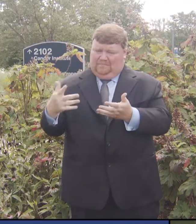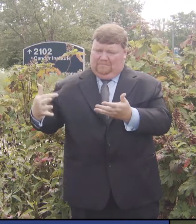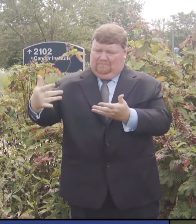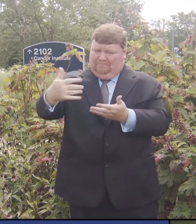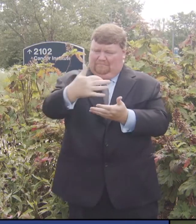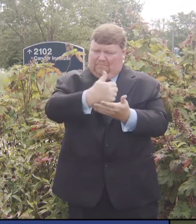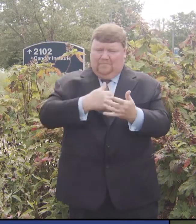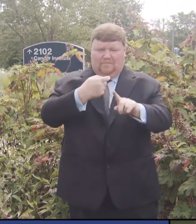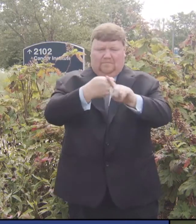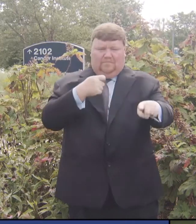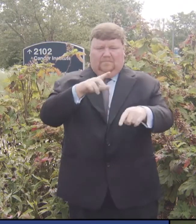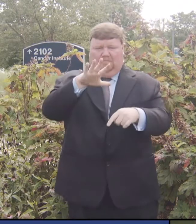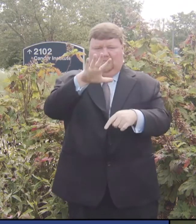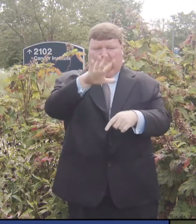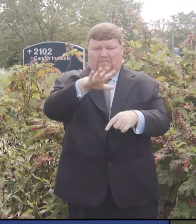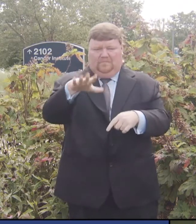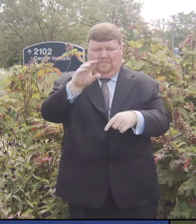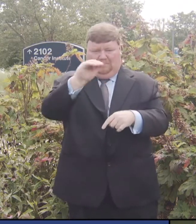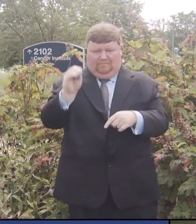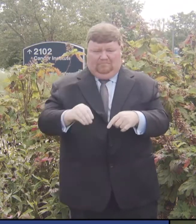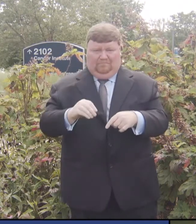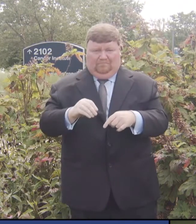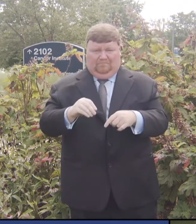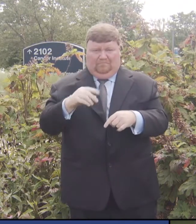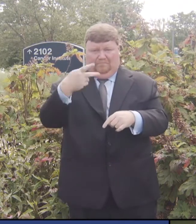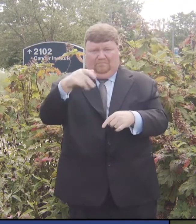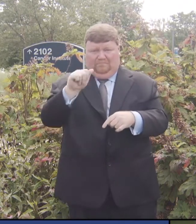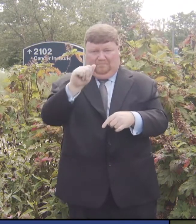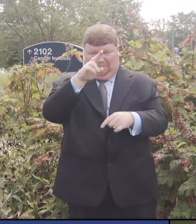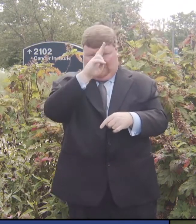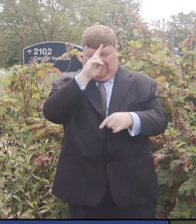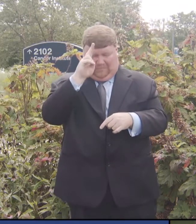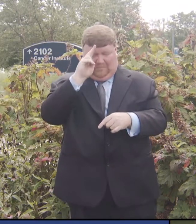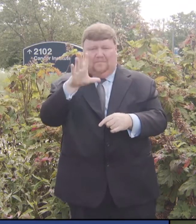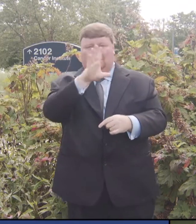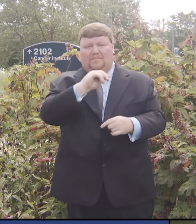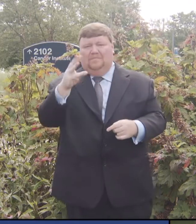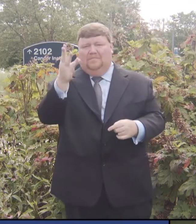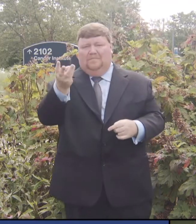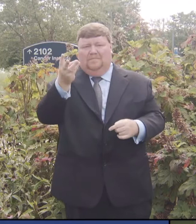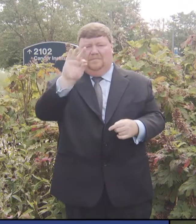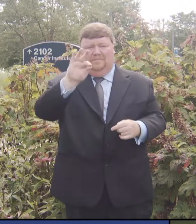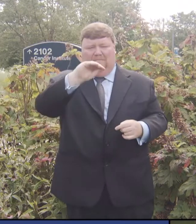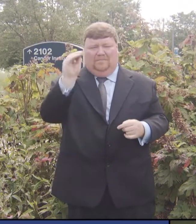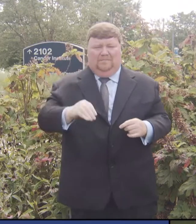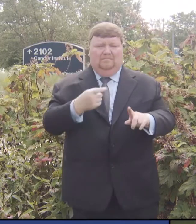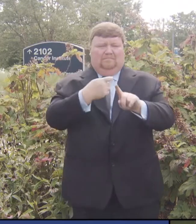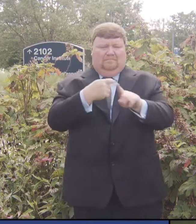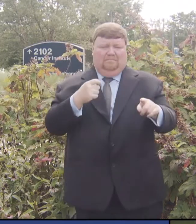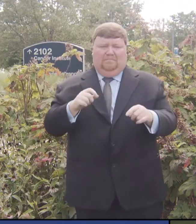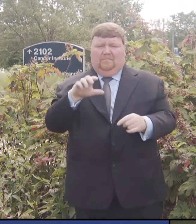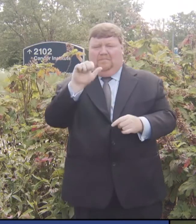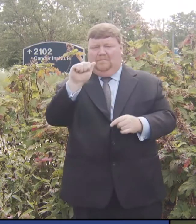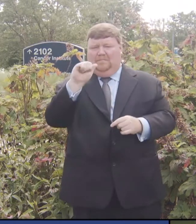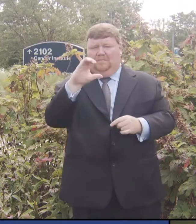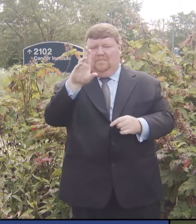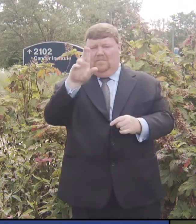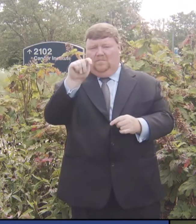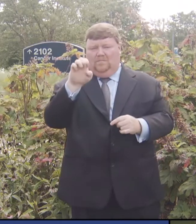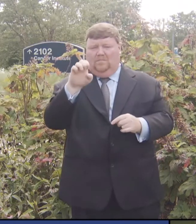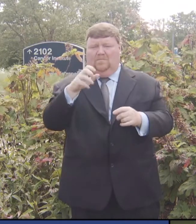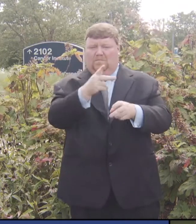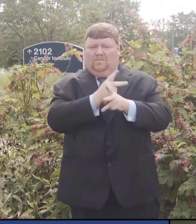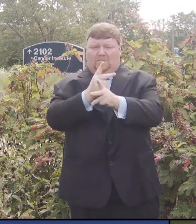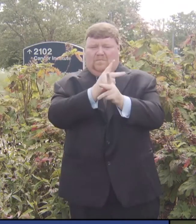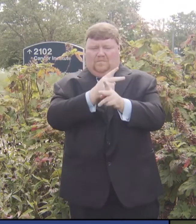approximately 55% of Pennsylvania hospitals and 69% of acute care hospitals that